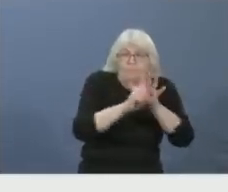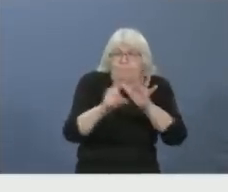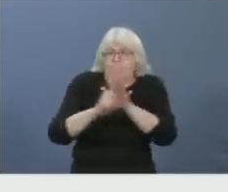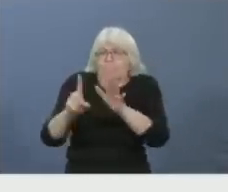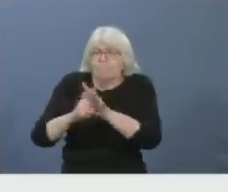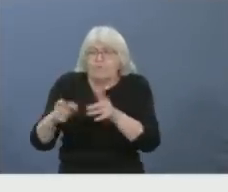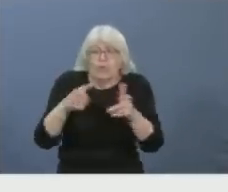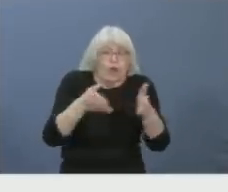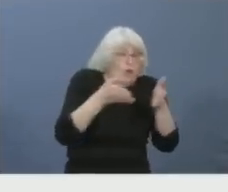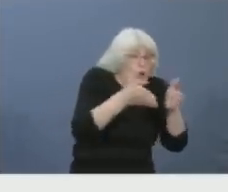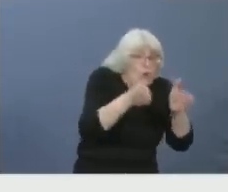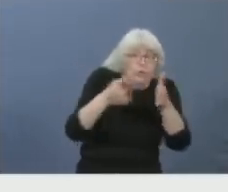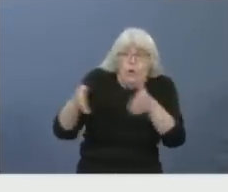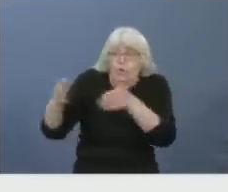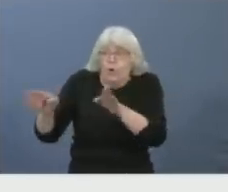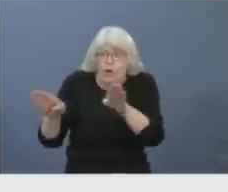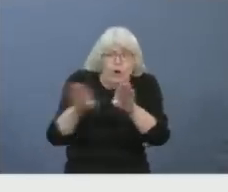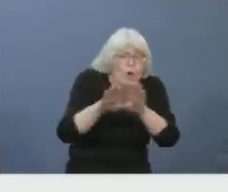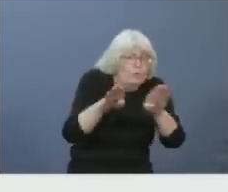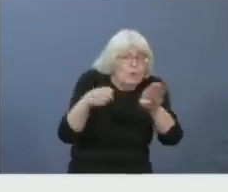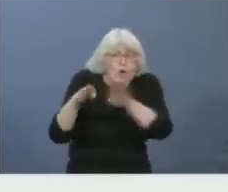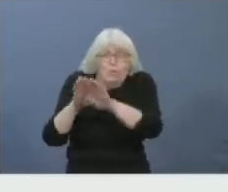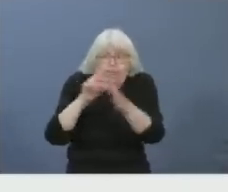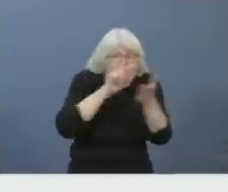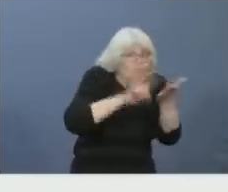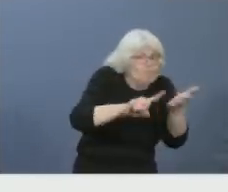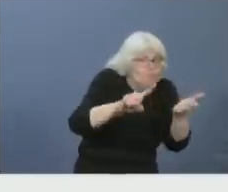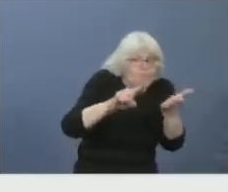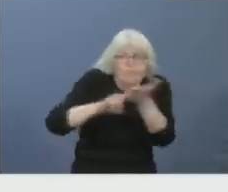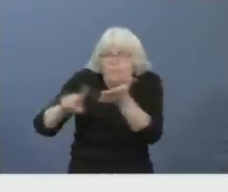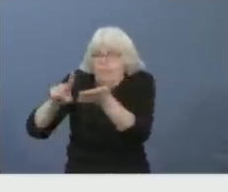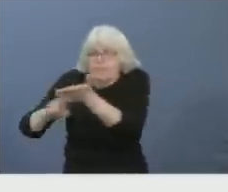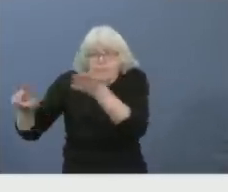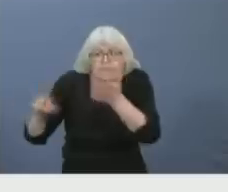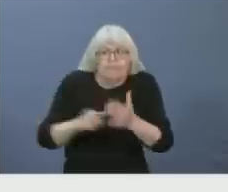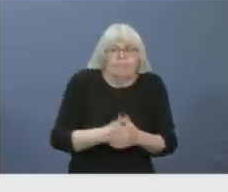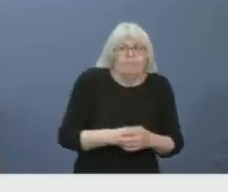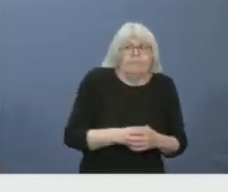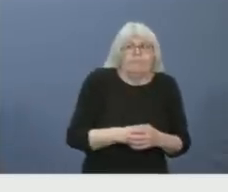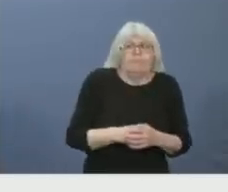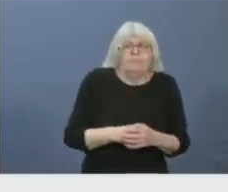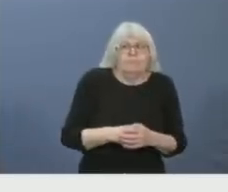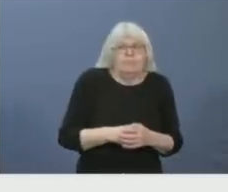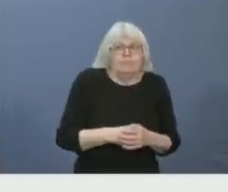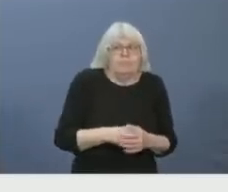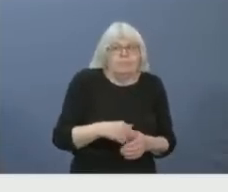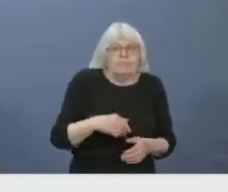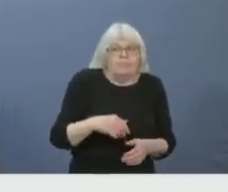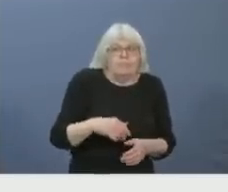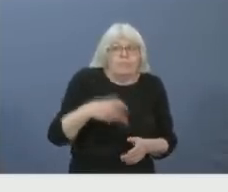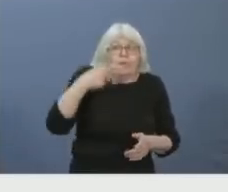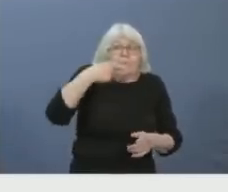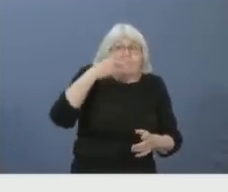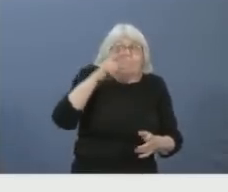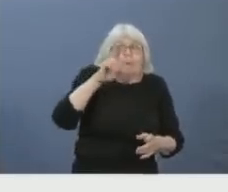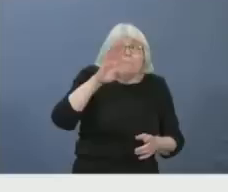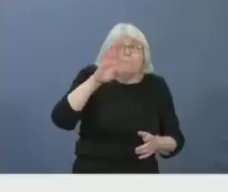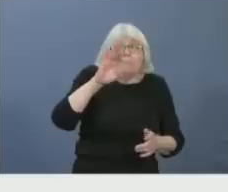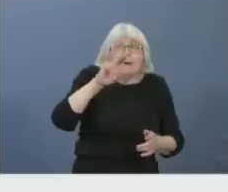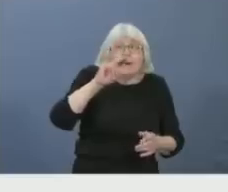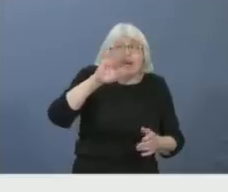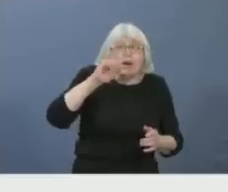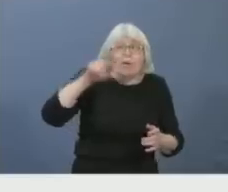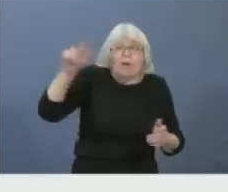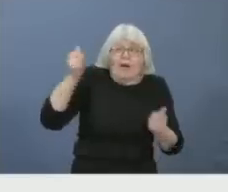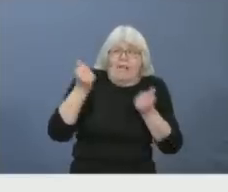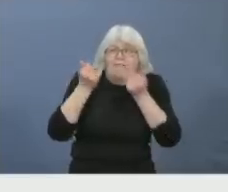With regard to the wildfire in Pubnico, Our officers responded to the area yesterday evening and remained